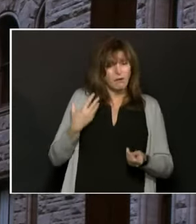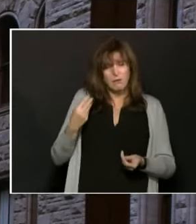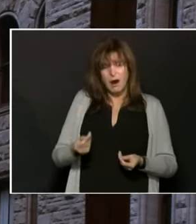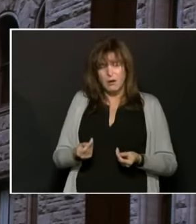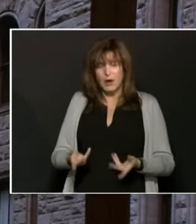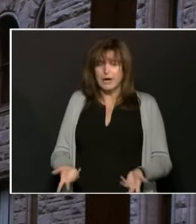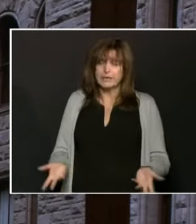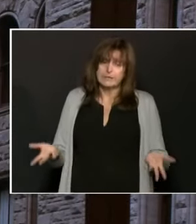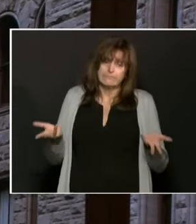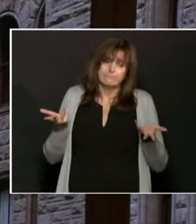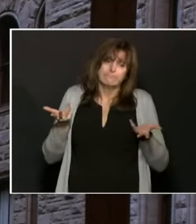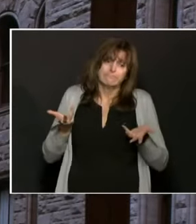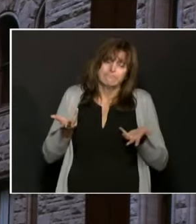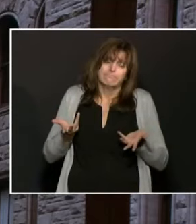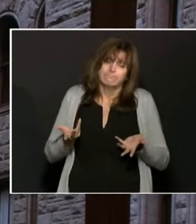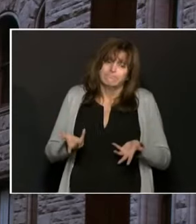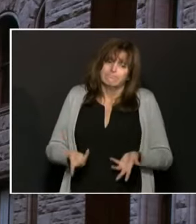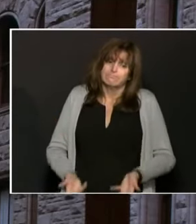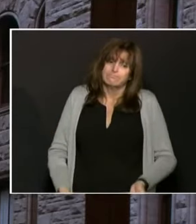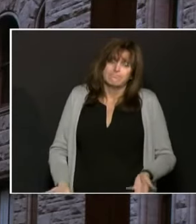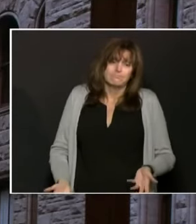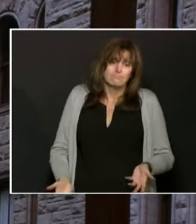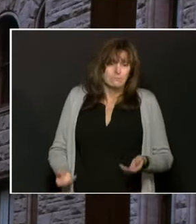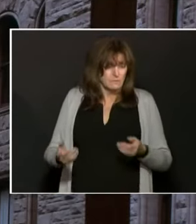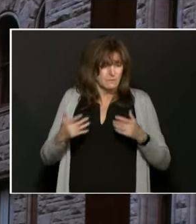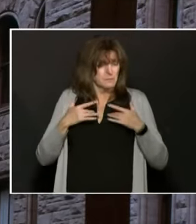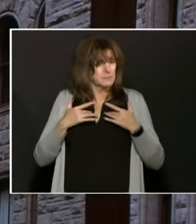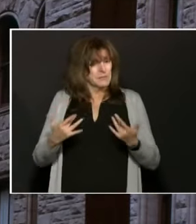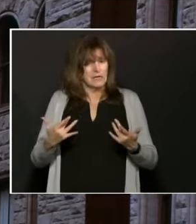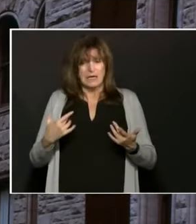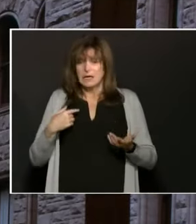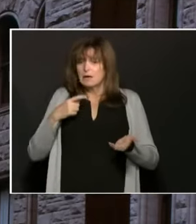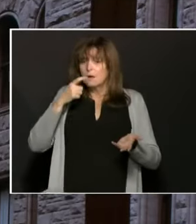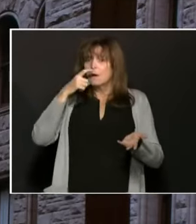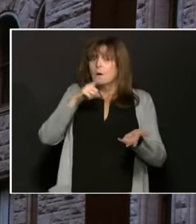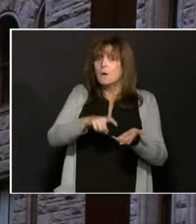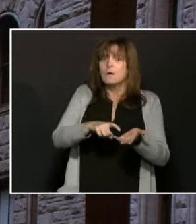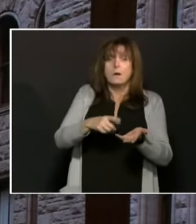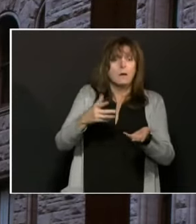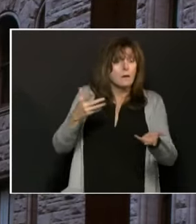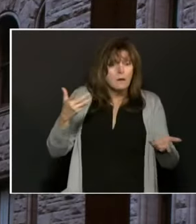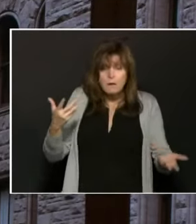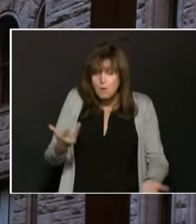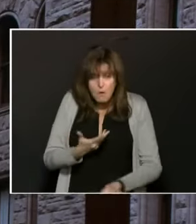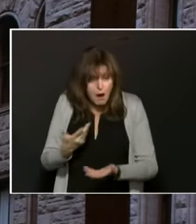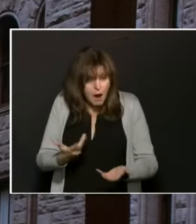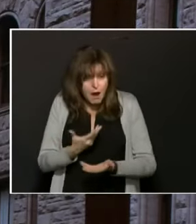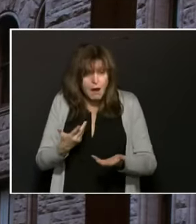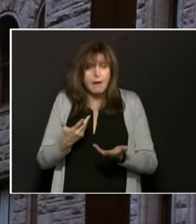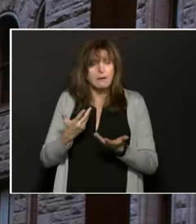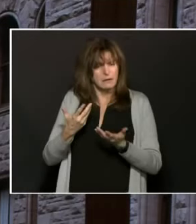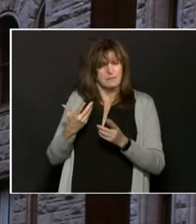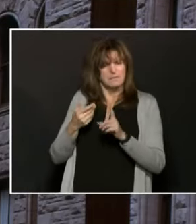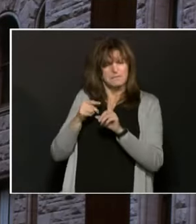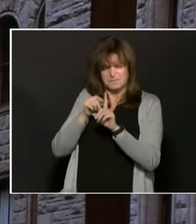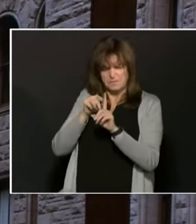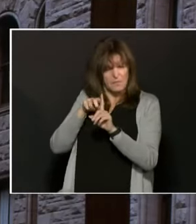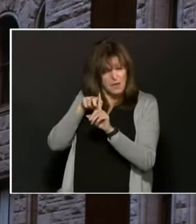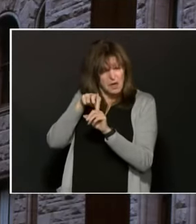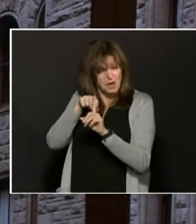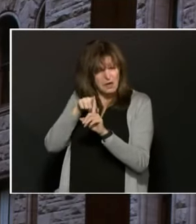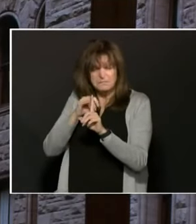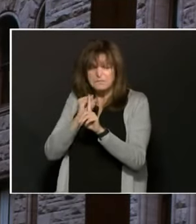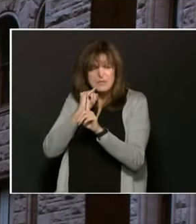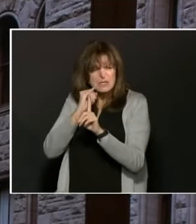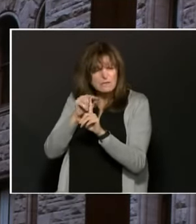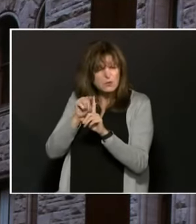we're finding often with people these days, when they're doing some interviews, they'll say, have you had any significant contacts? They say, no, I don't think so.